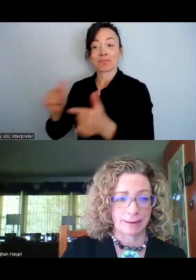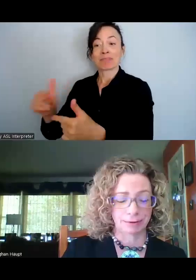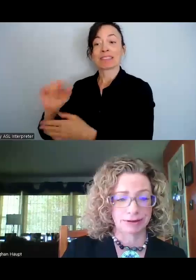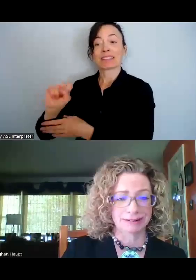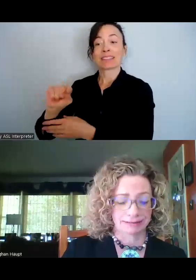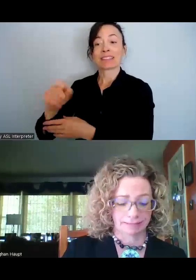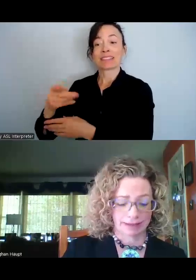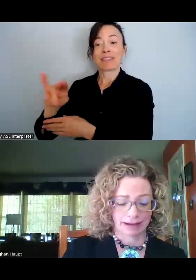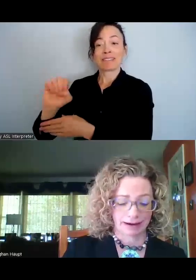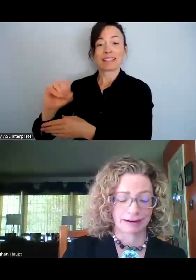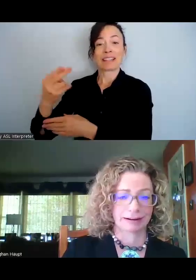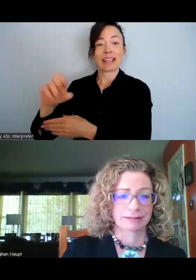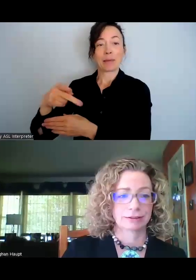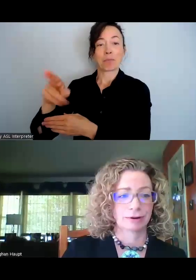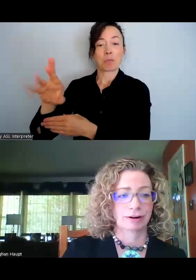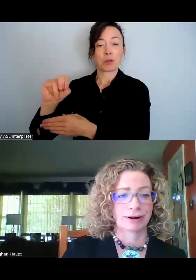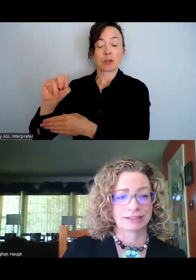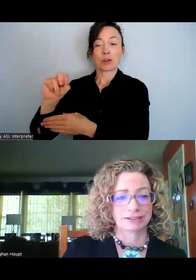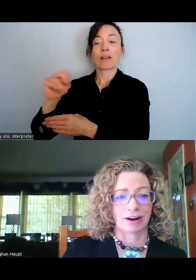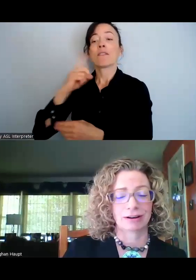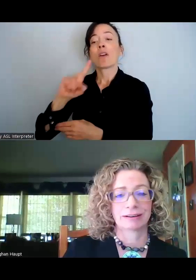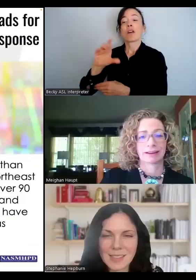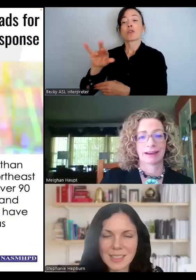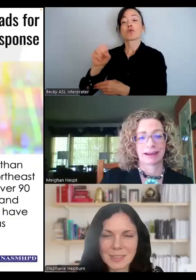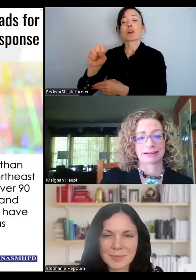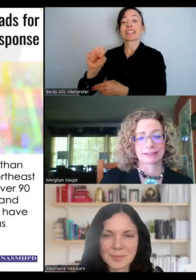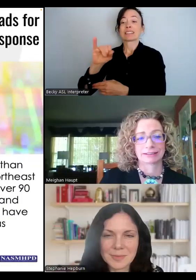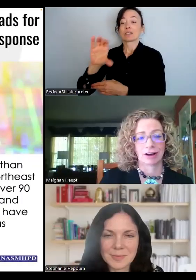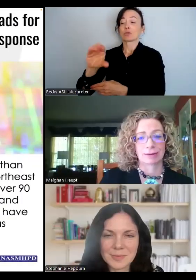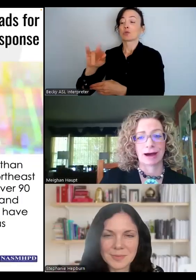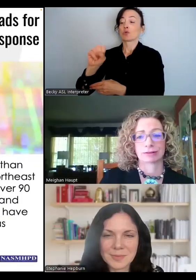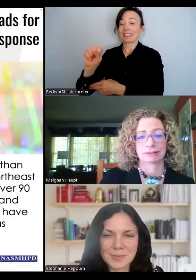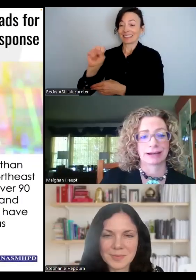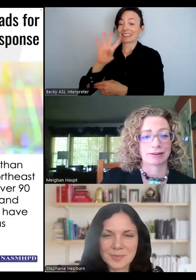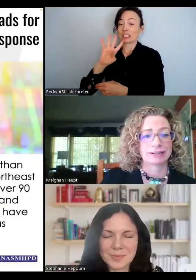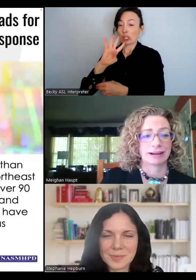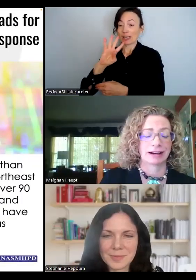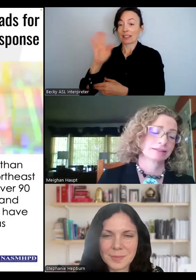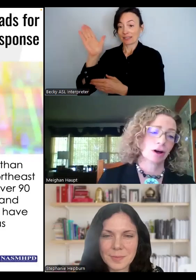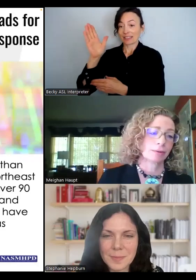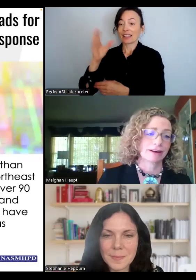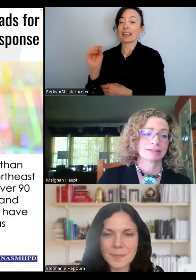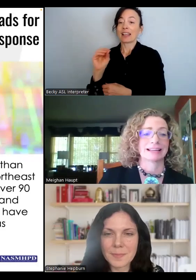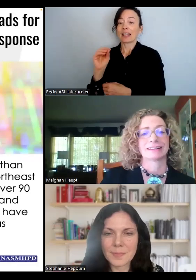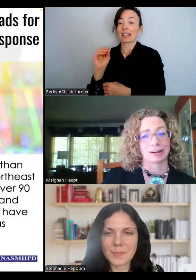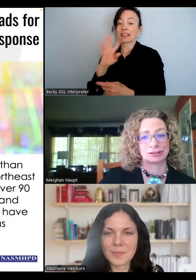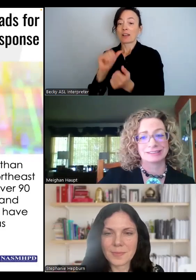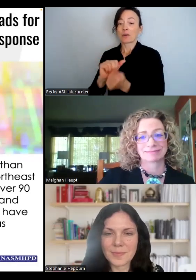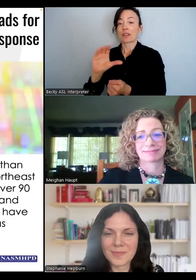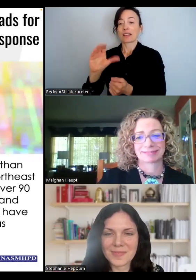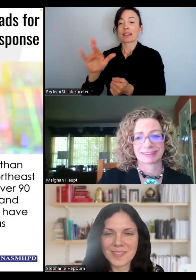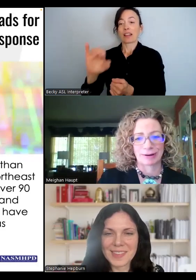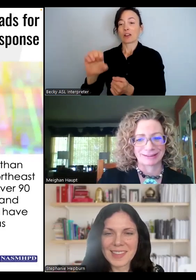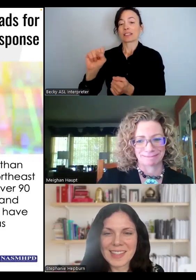Stephanie Hepburn to do our crisis talk and to talk about talk with Carrie